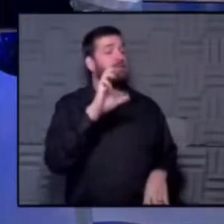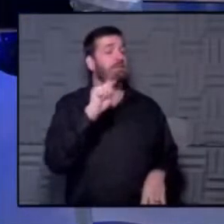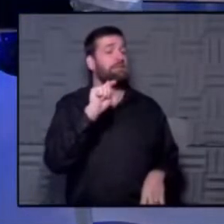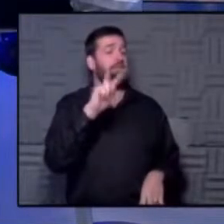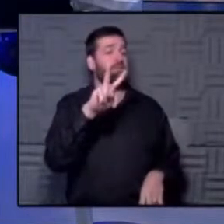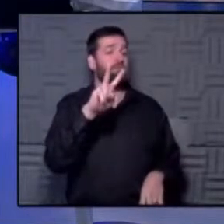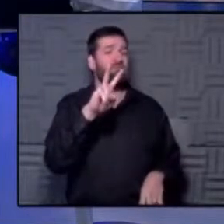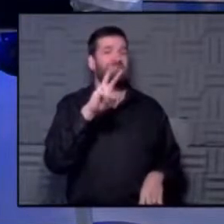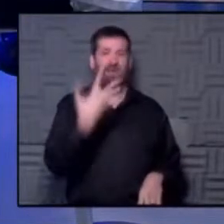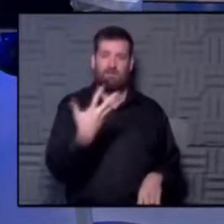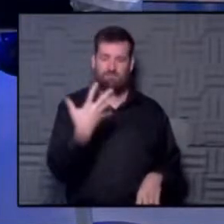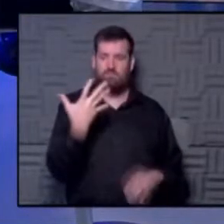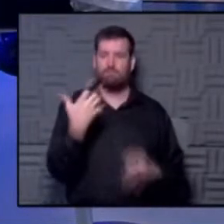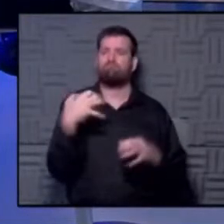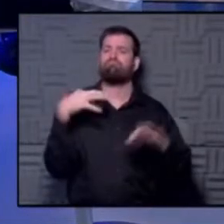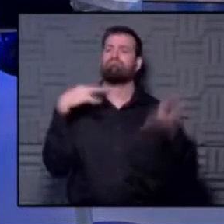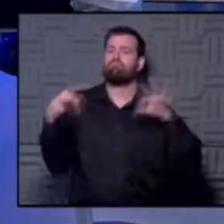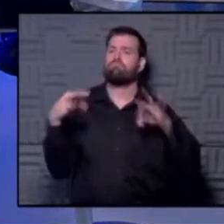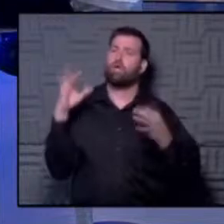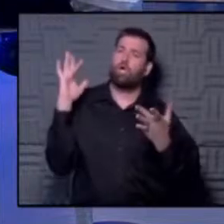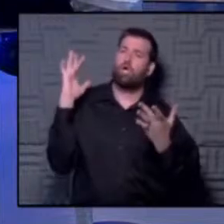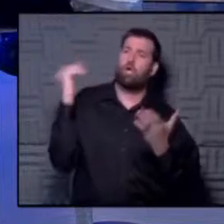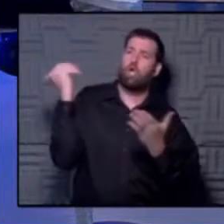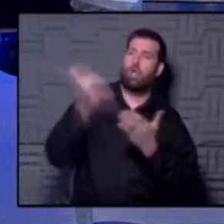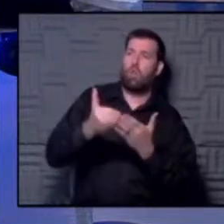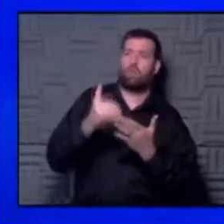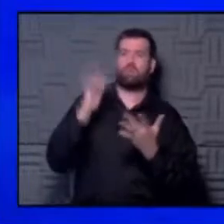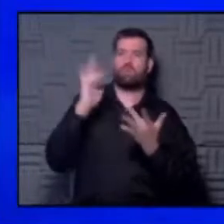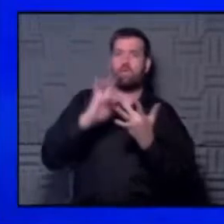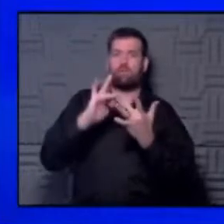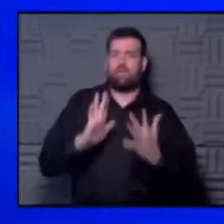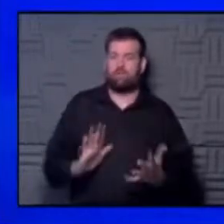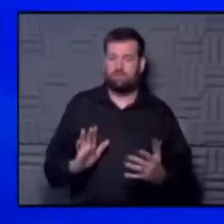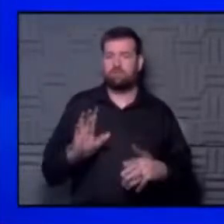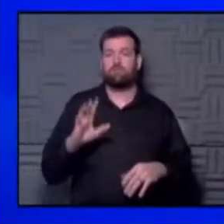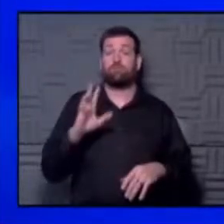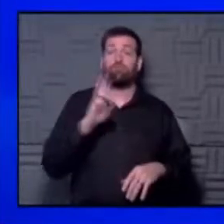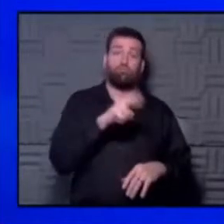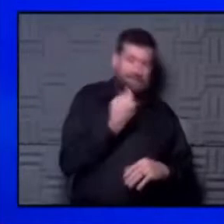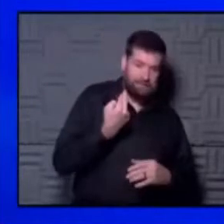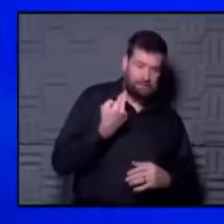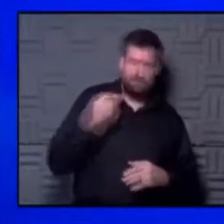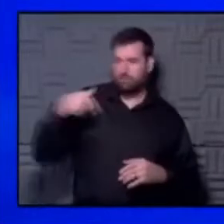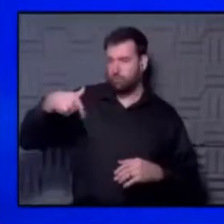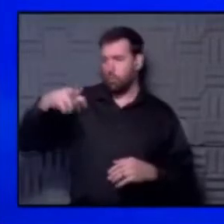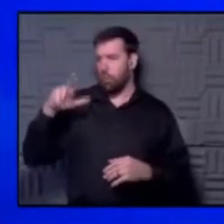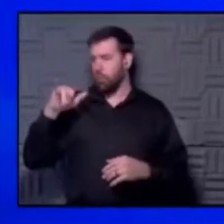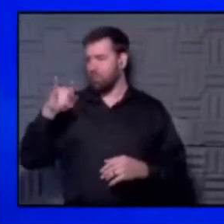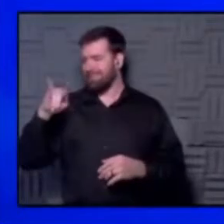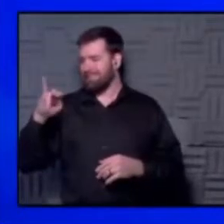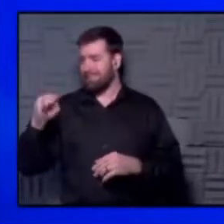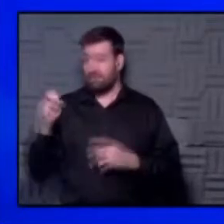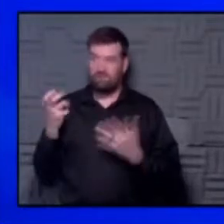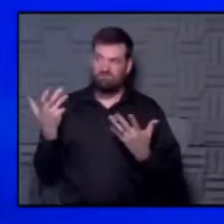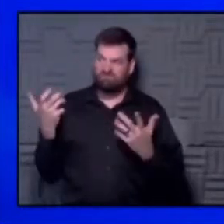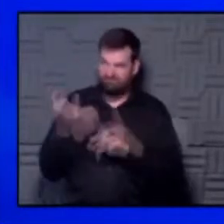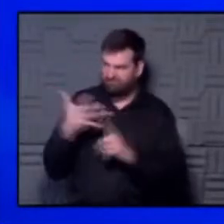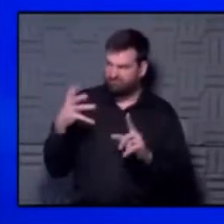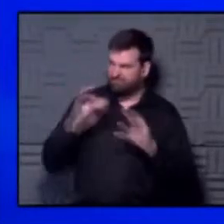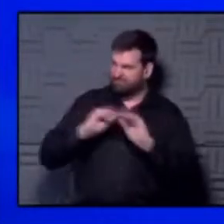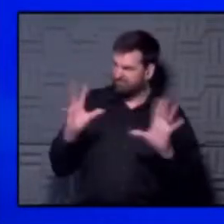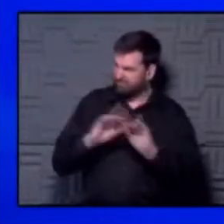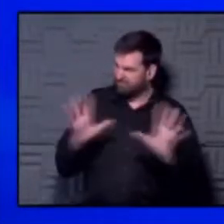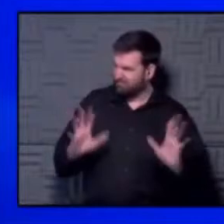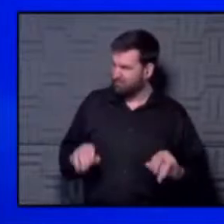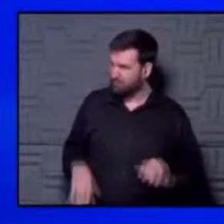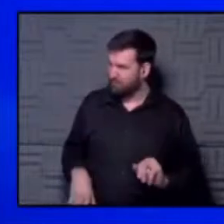you to define close contact in terms of risk and quarantine. They want to try They to want a clear. They want a